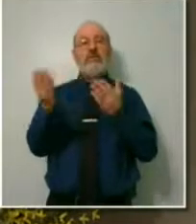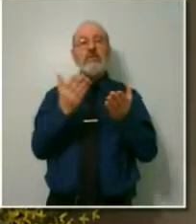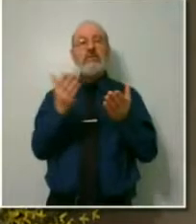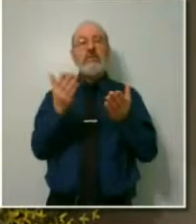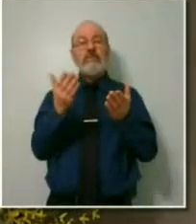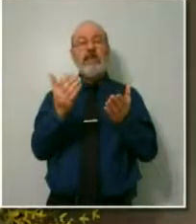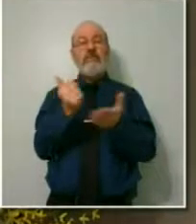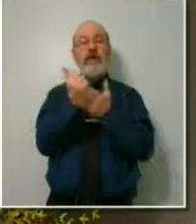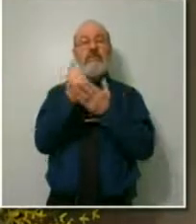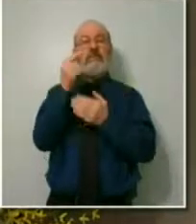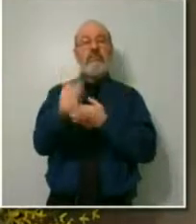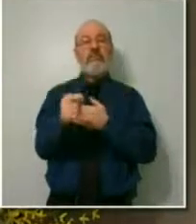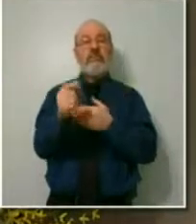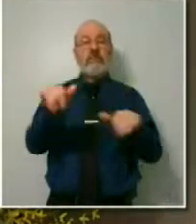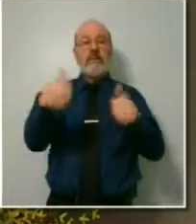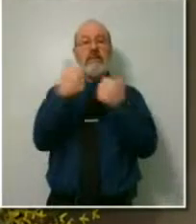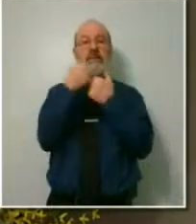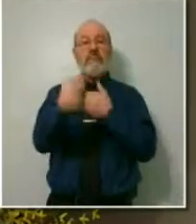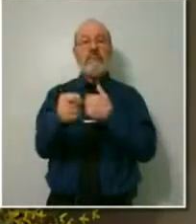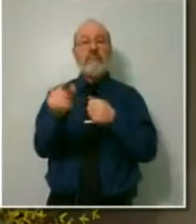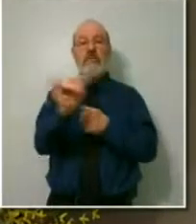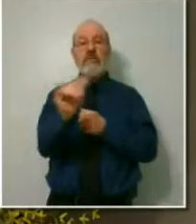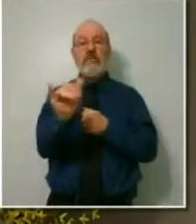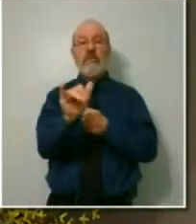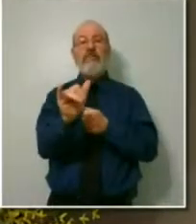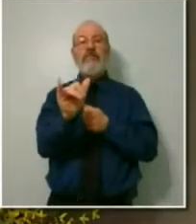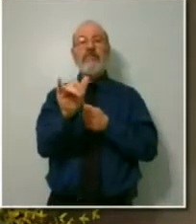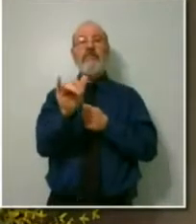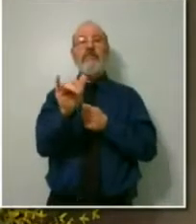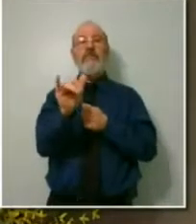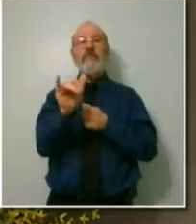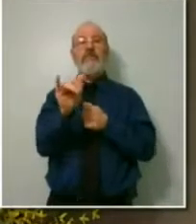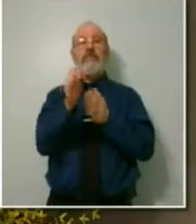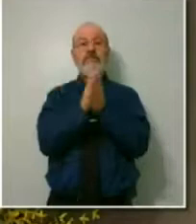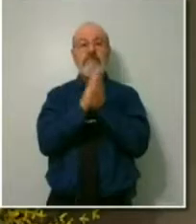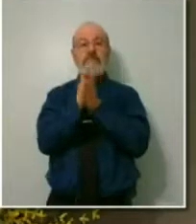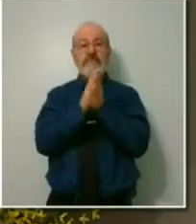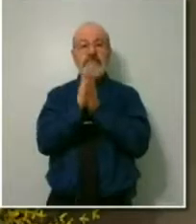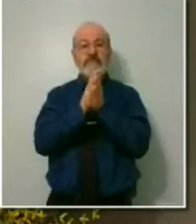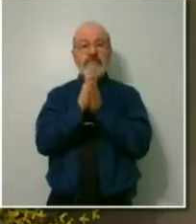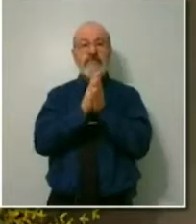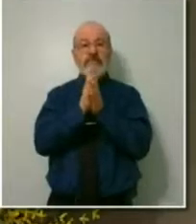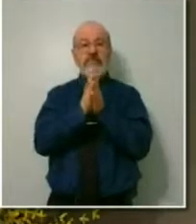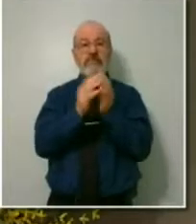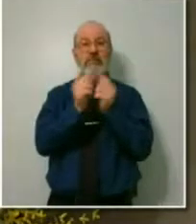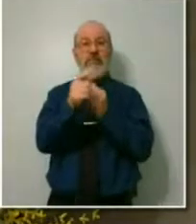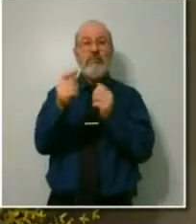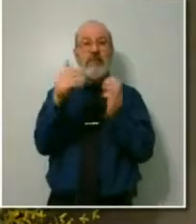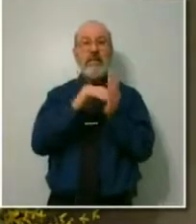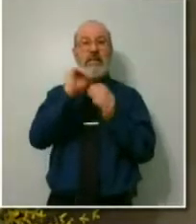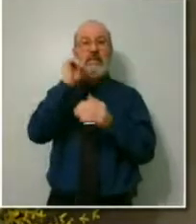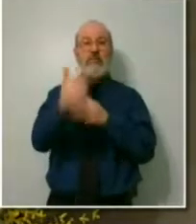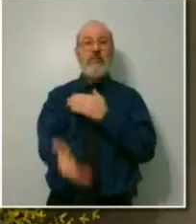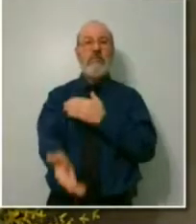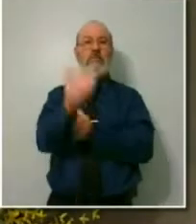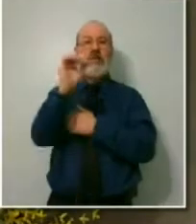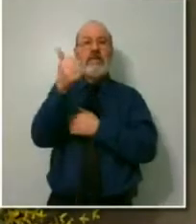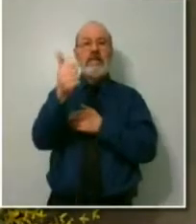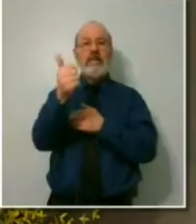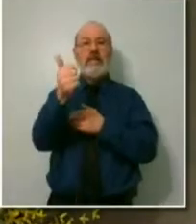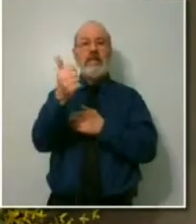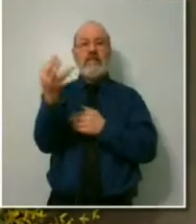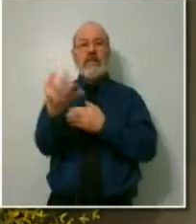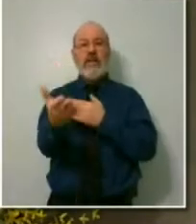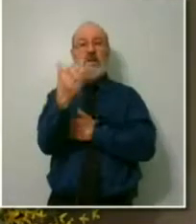to you and challenging to you as well. We look forward to being with you again tomorrow morning at 10, again on Friday and